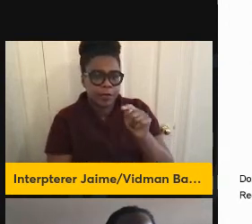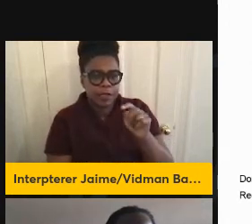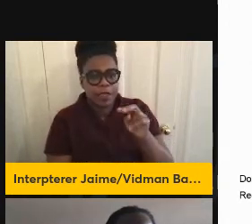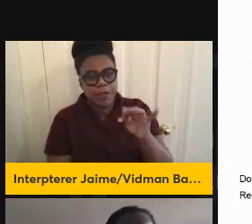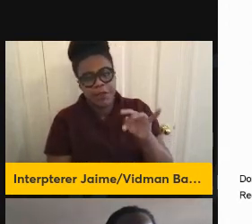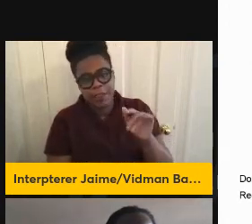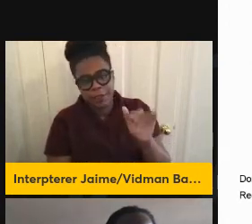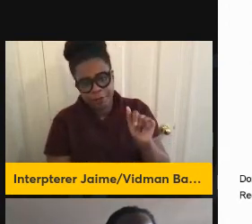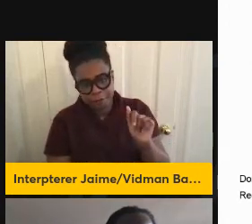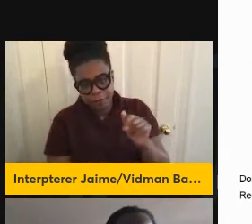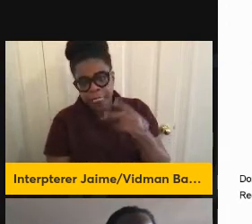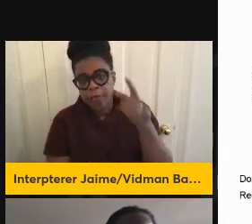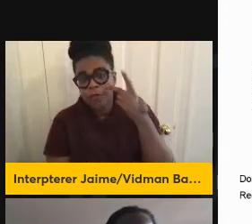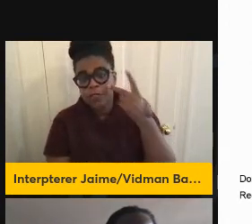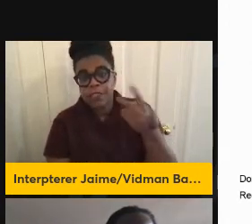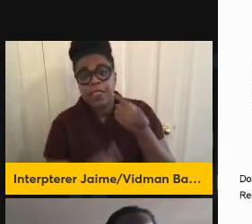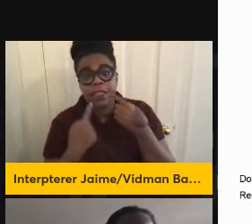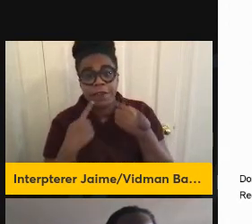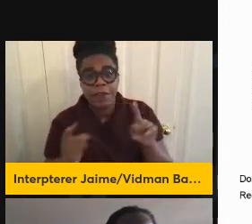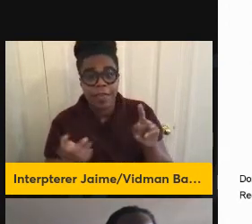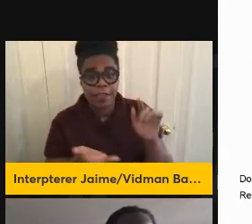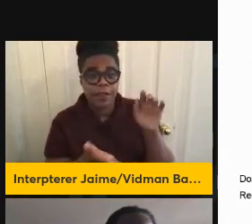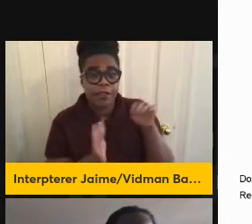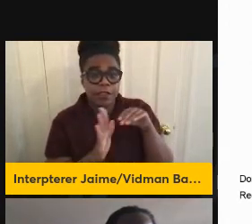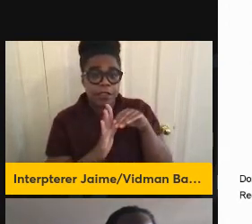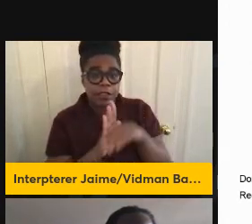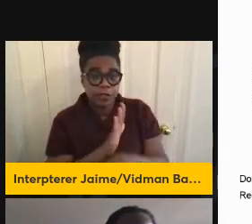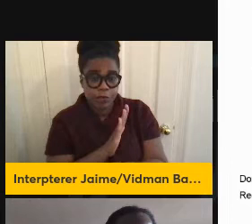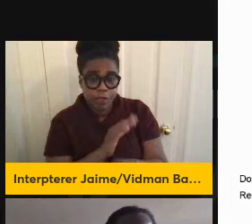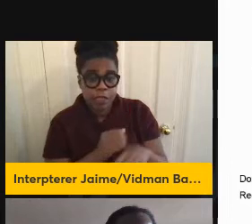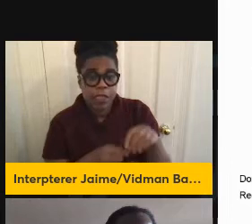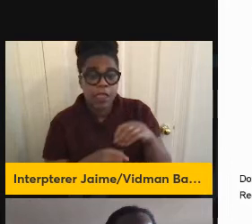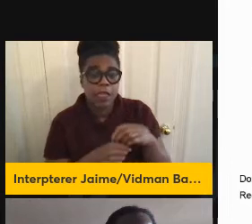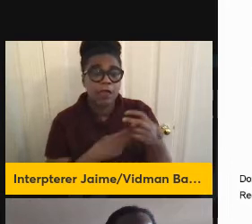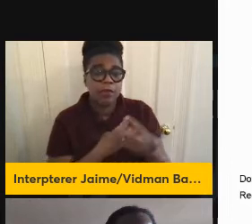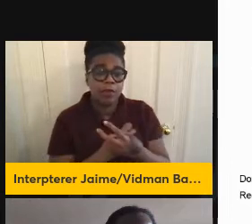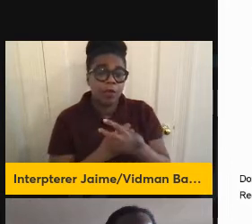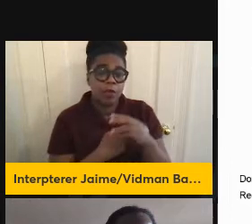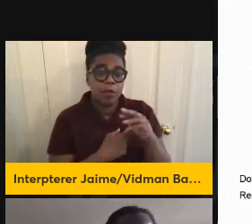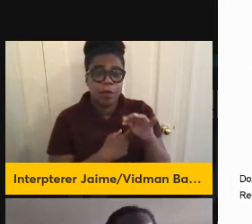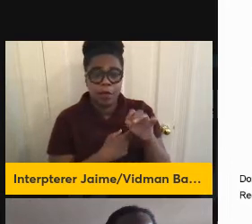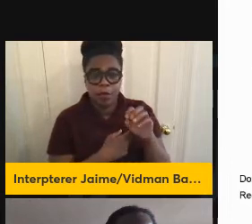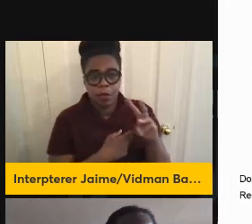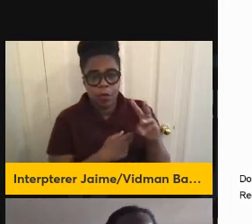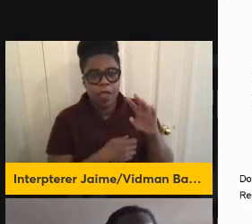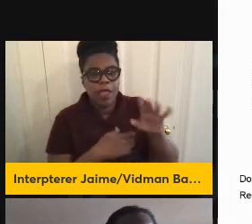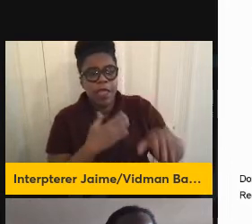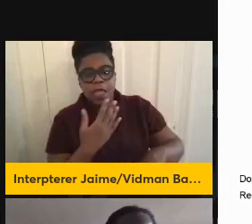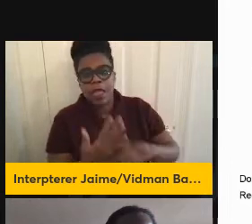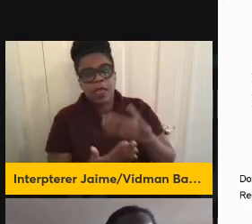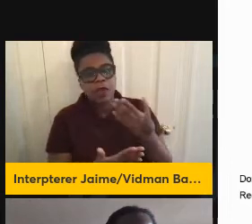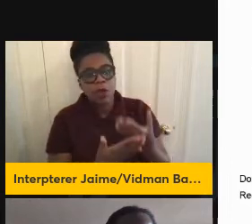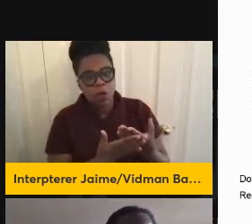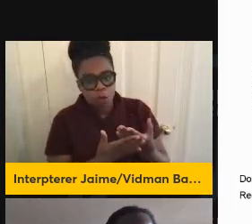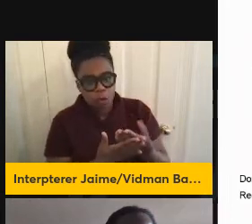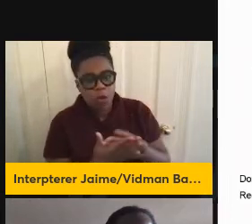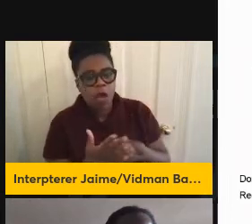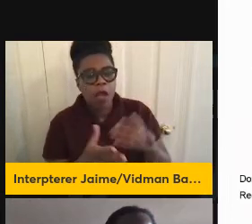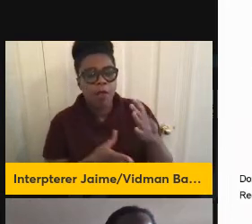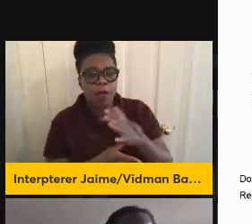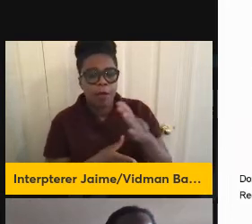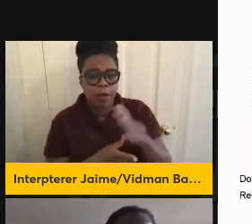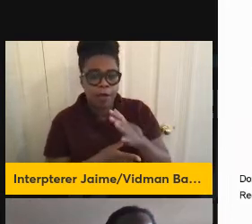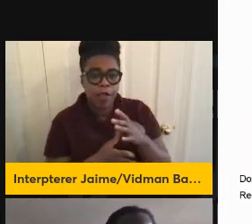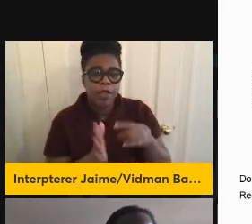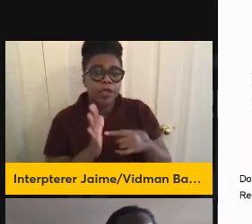And we also see this effect of a decrease in ASCs in the bone marrow in all of our chimeras, indicating that receptor